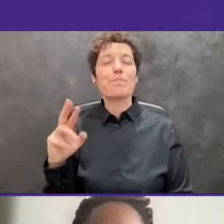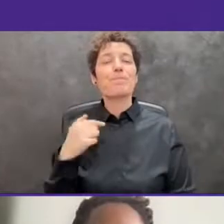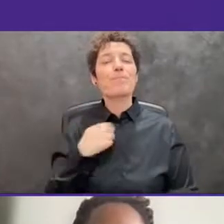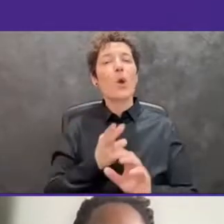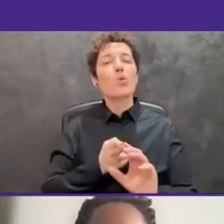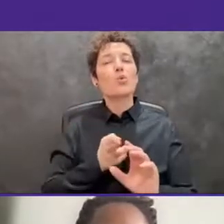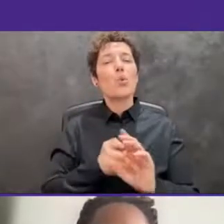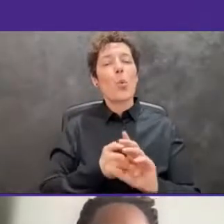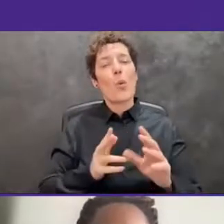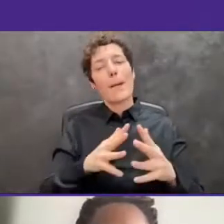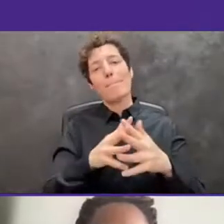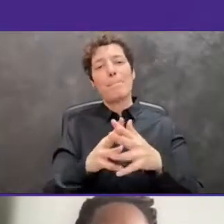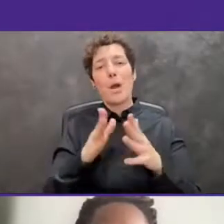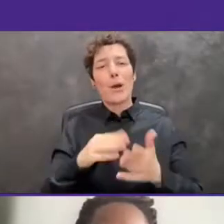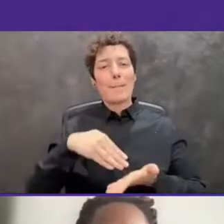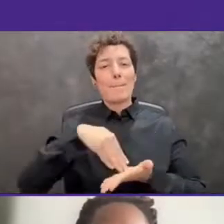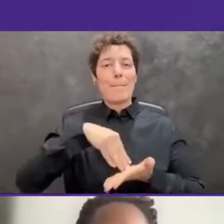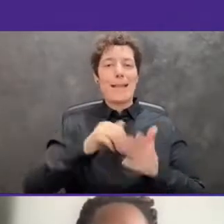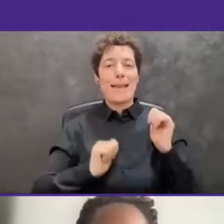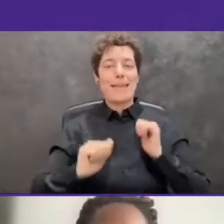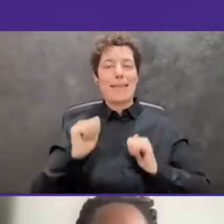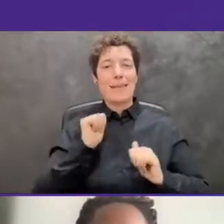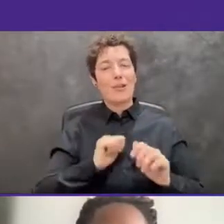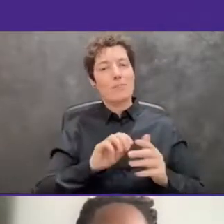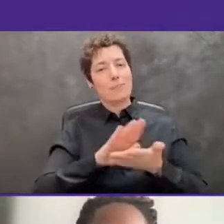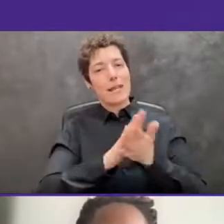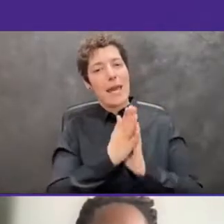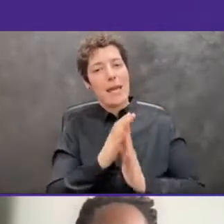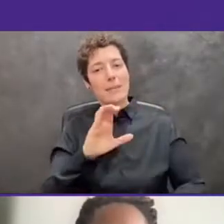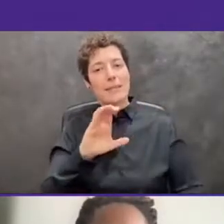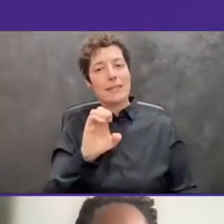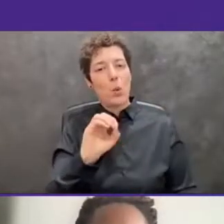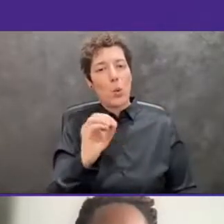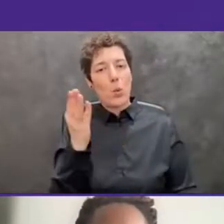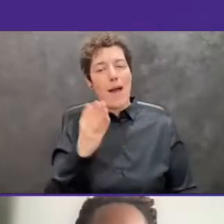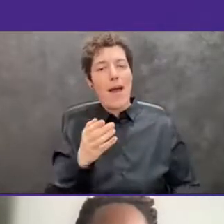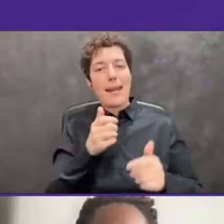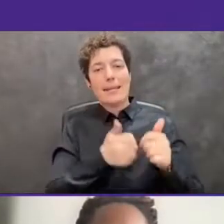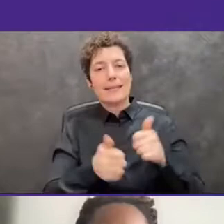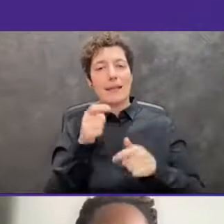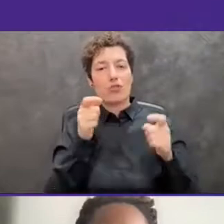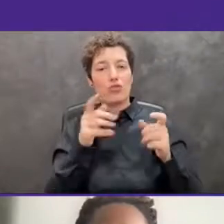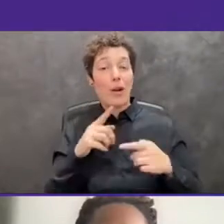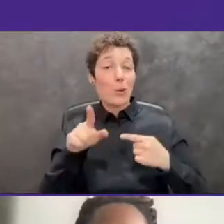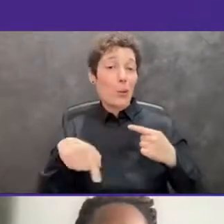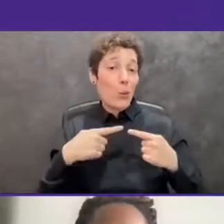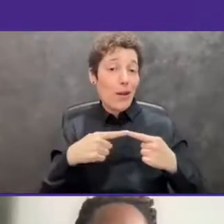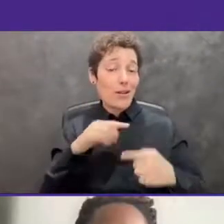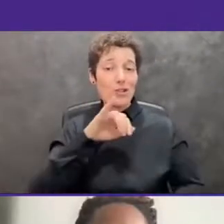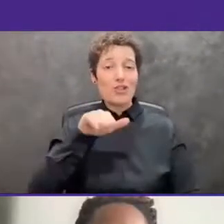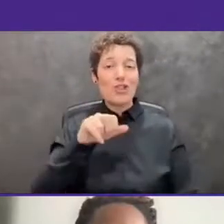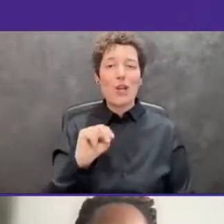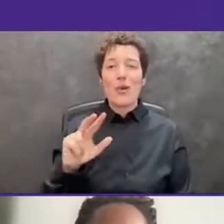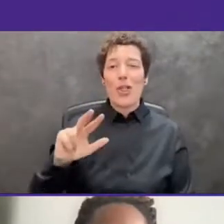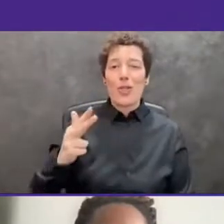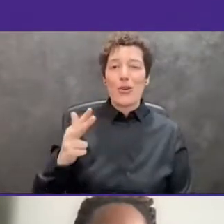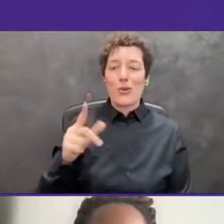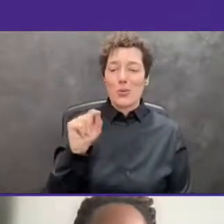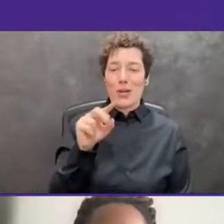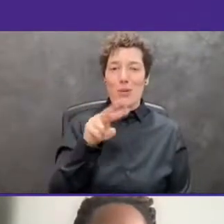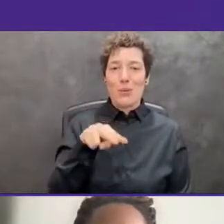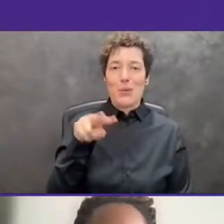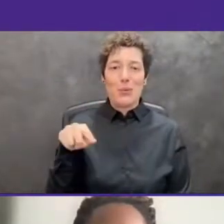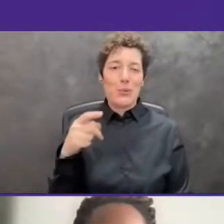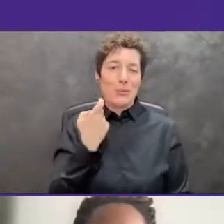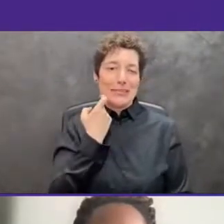Ballet Theater as its CEO and executive director on January 3rd,